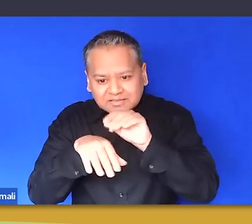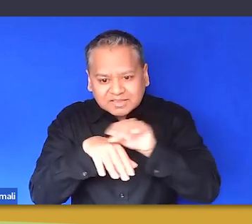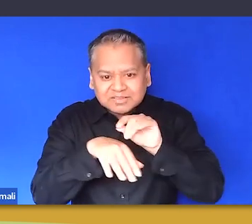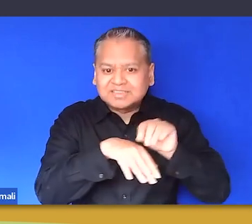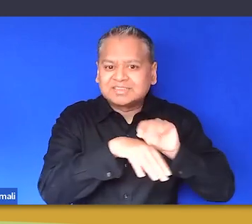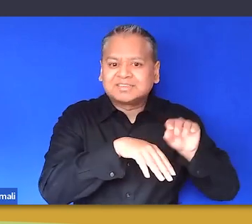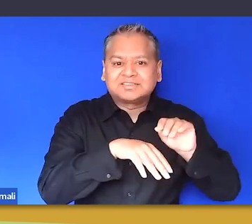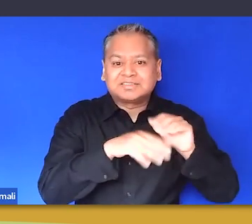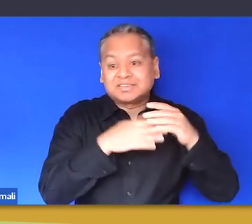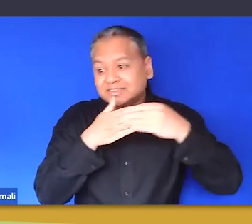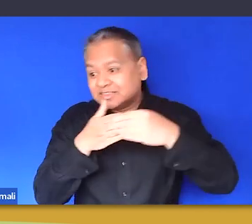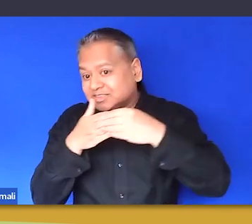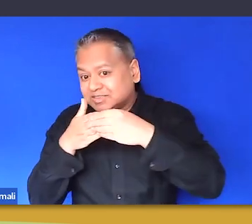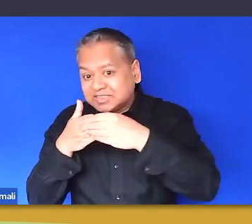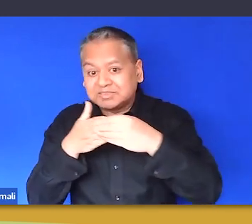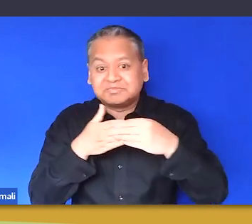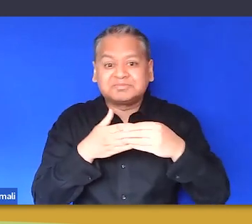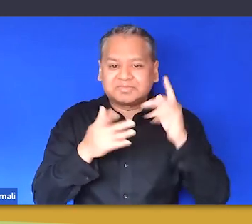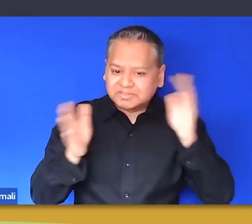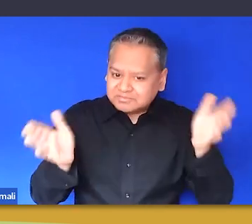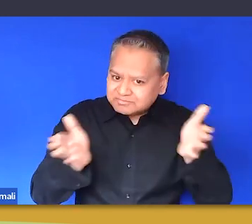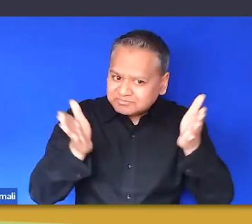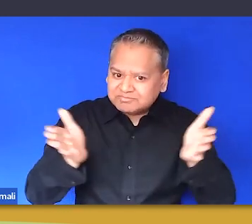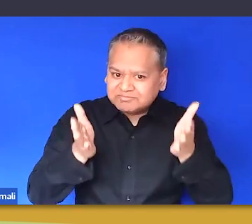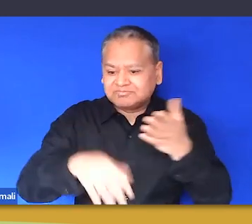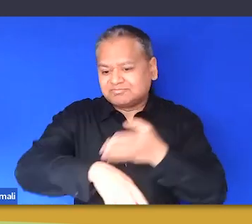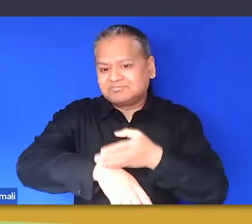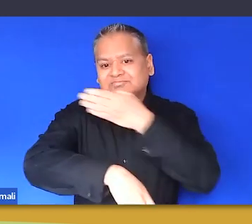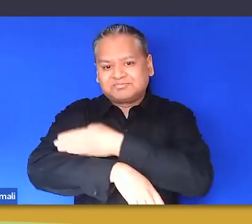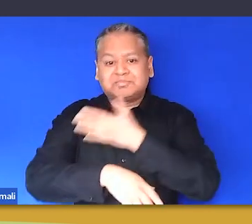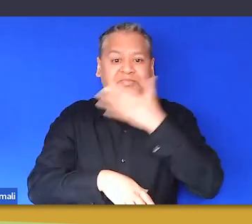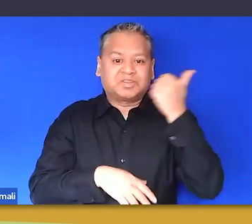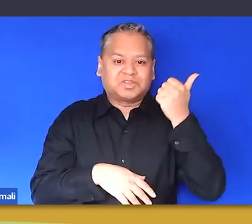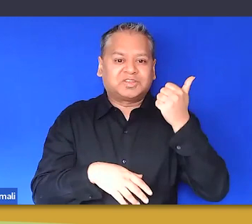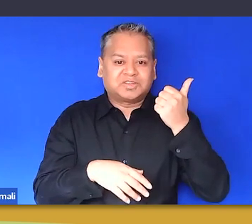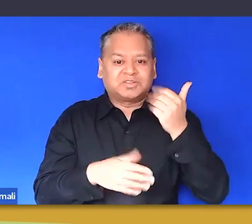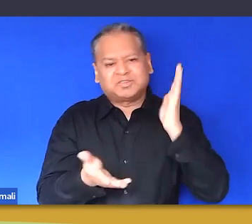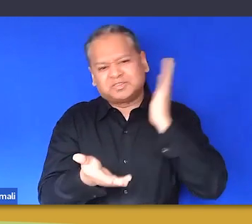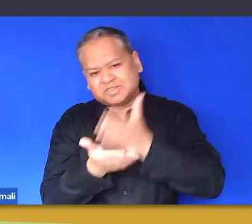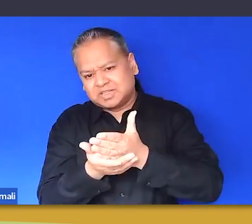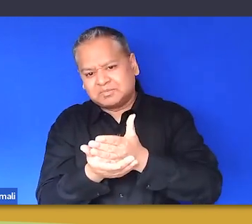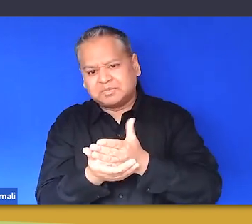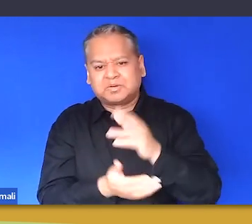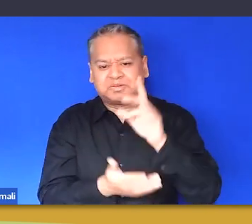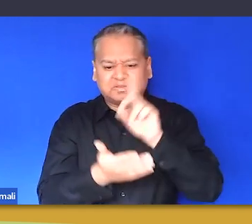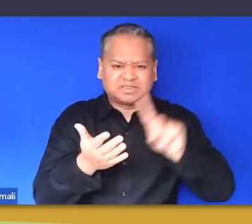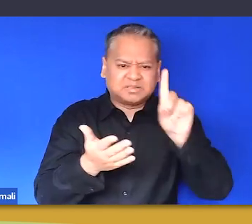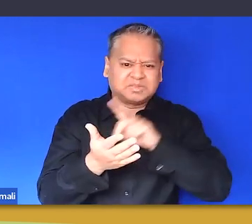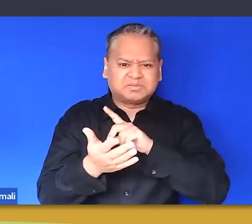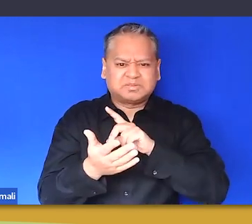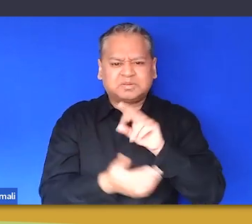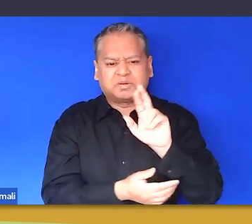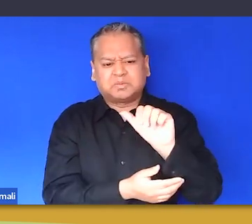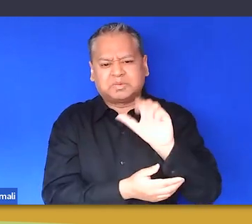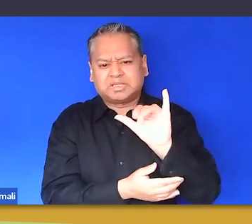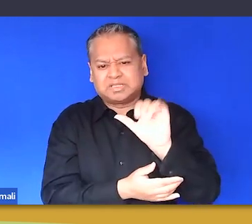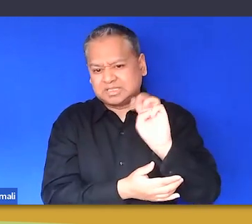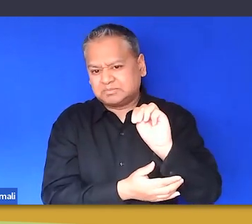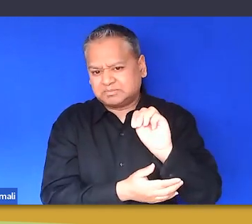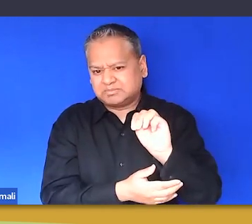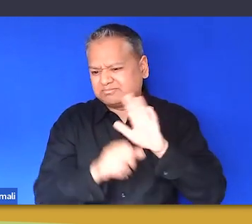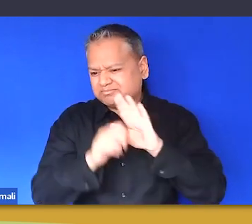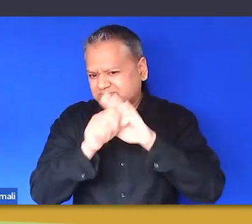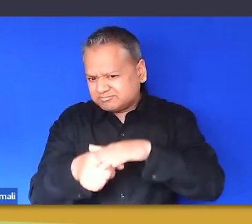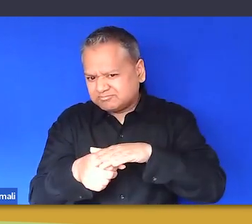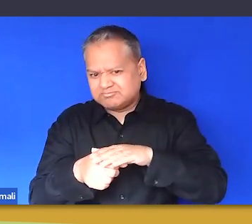diversity, inclusion, racial oppression, and discrimination. It's important to talk about why we are